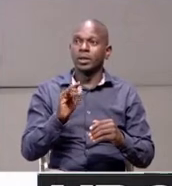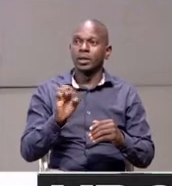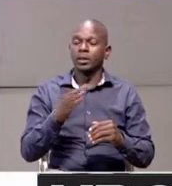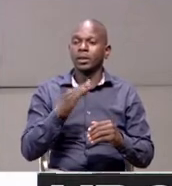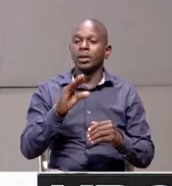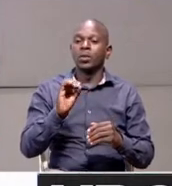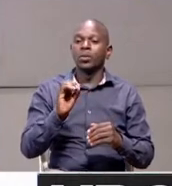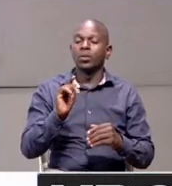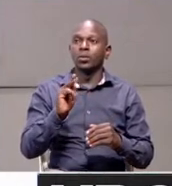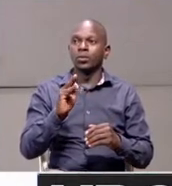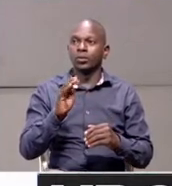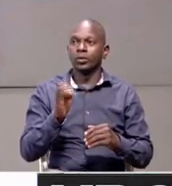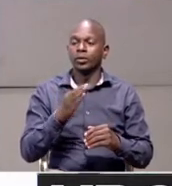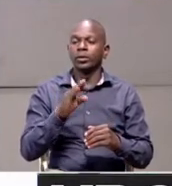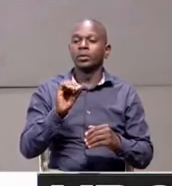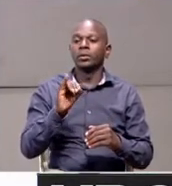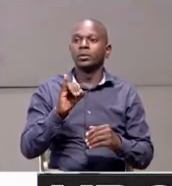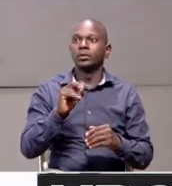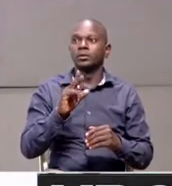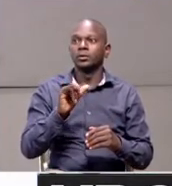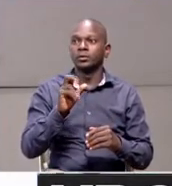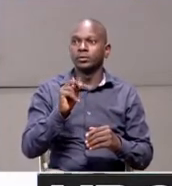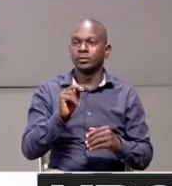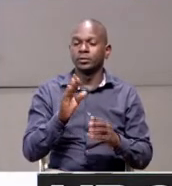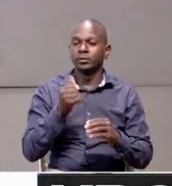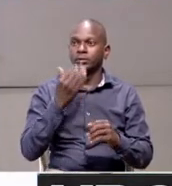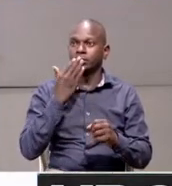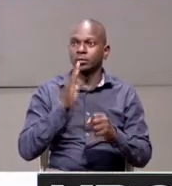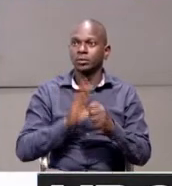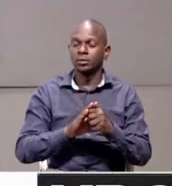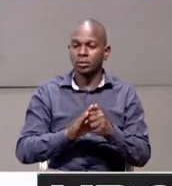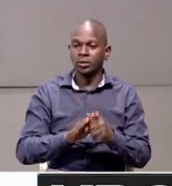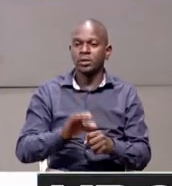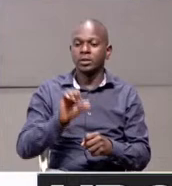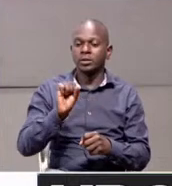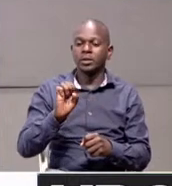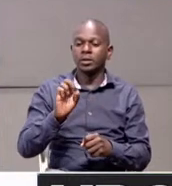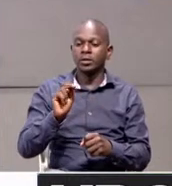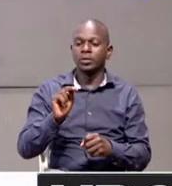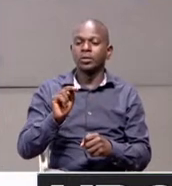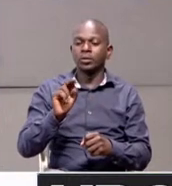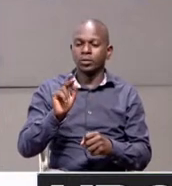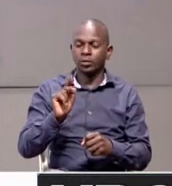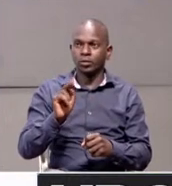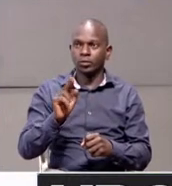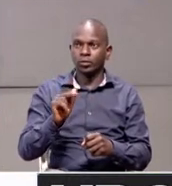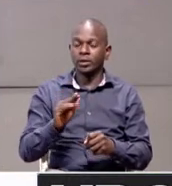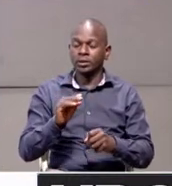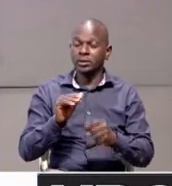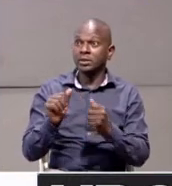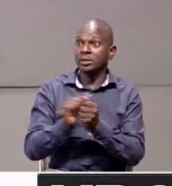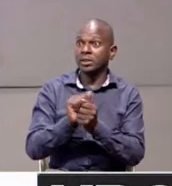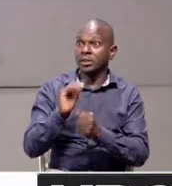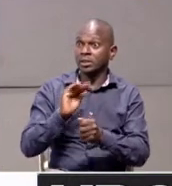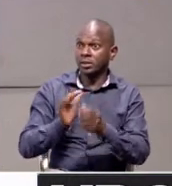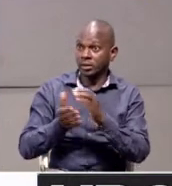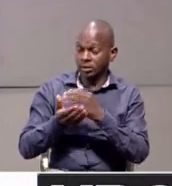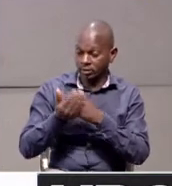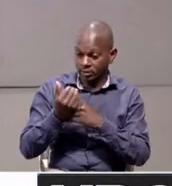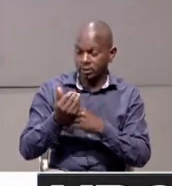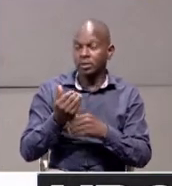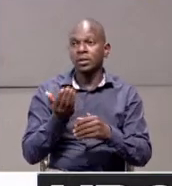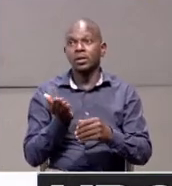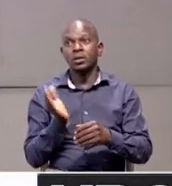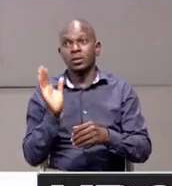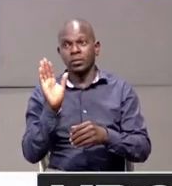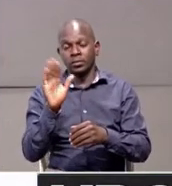Okello, Titus Luwal, Ivan Muhwezi, and the promising youngster Alawi Senkubuge, who left on Saturday morning. The other